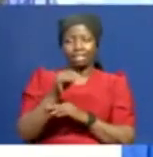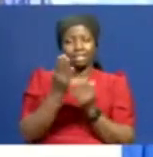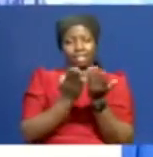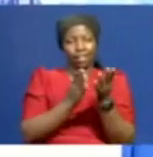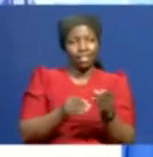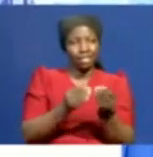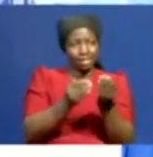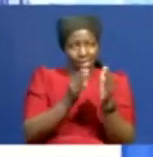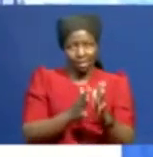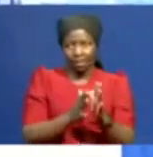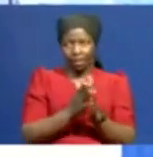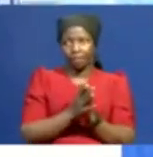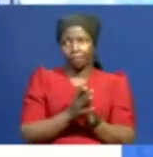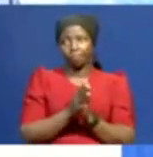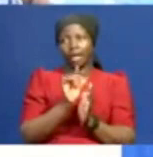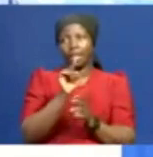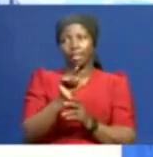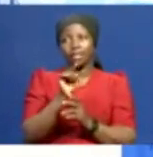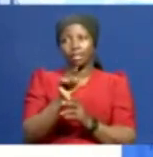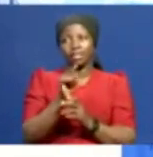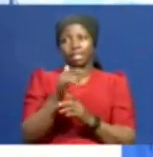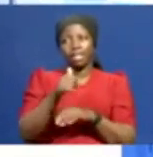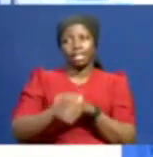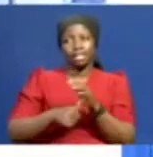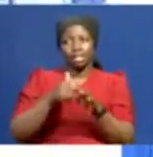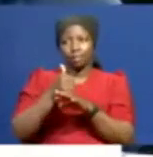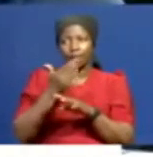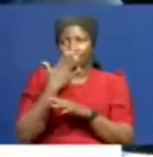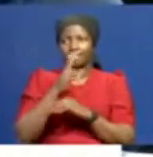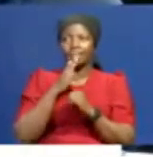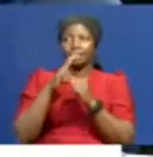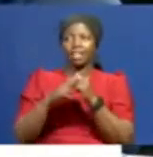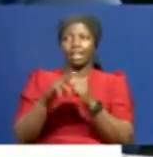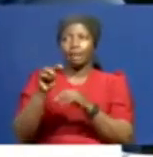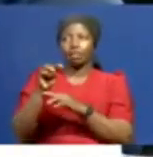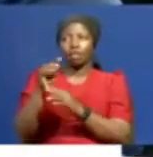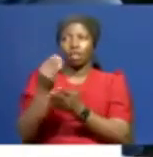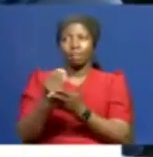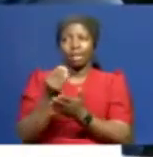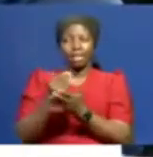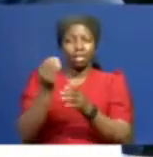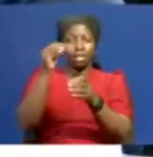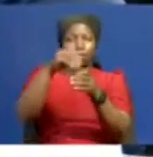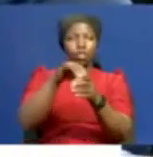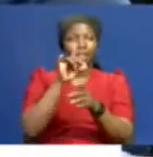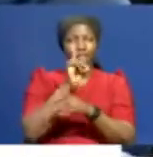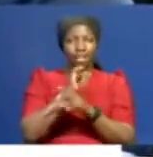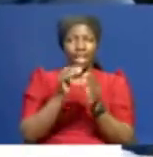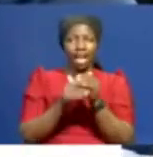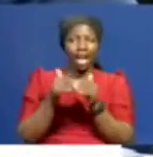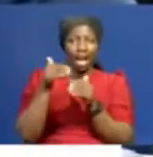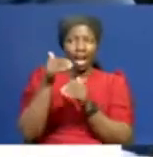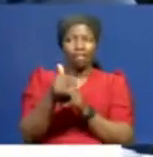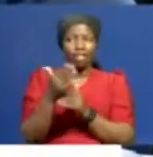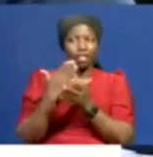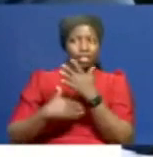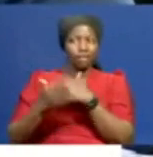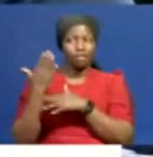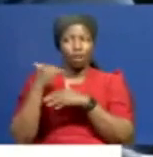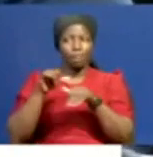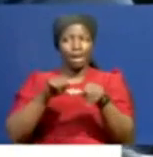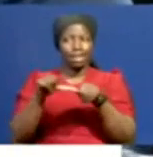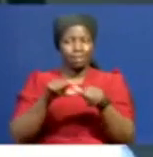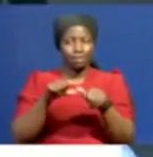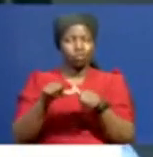was established and 700 million shillings deposited after the previous regime outsourced the collection of parking fees